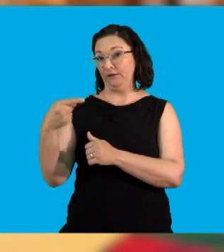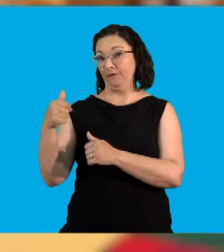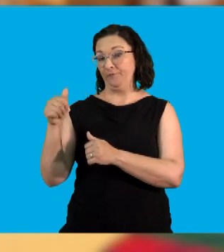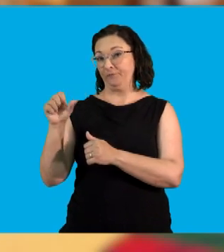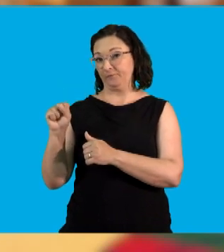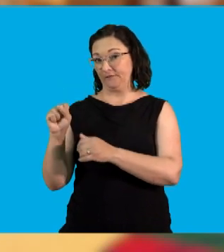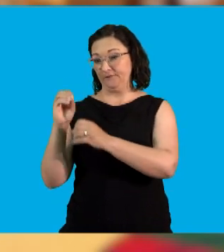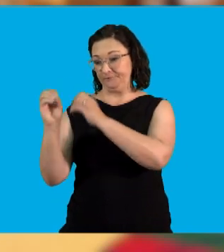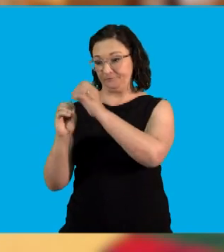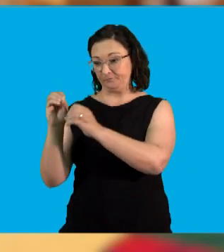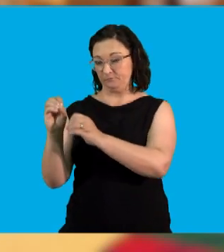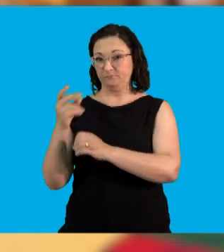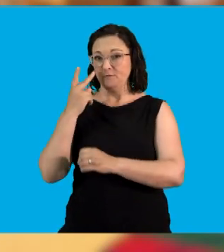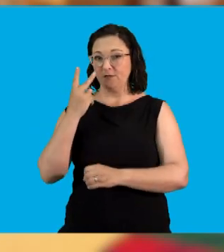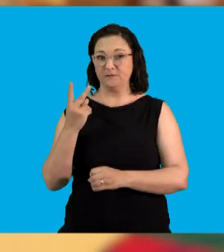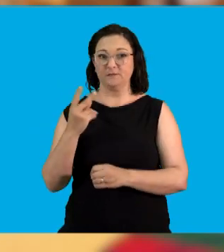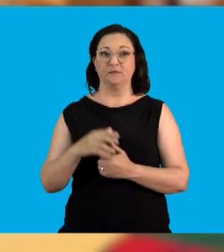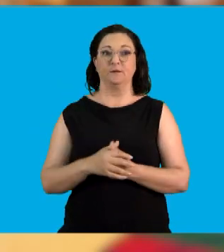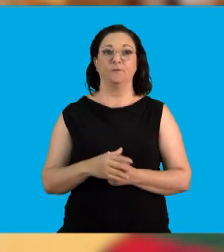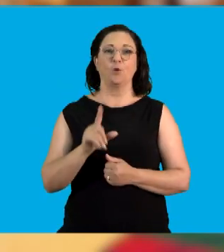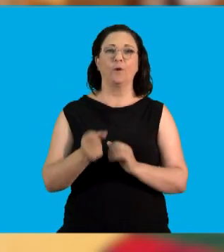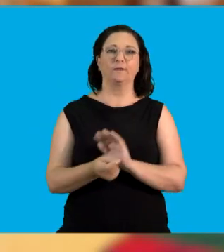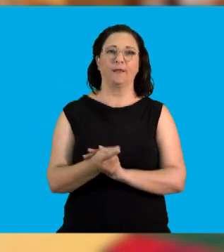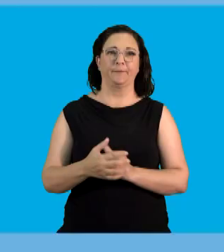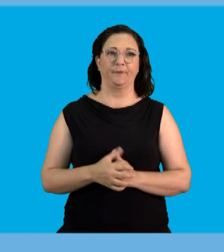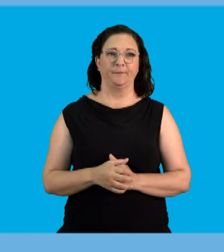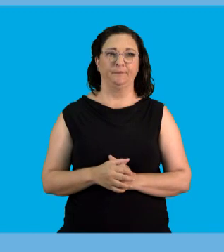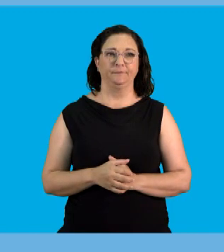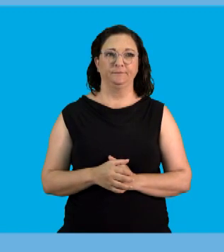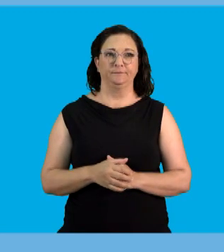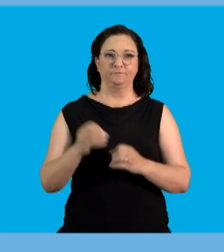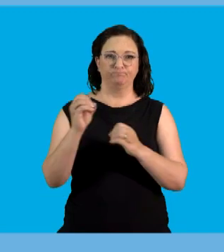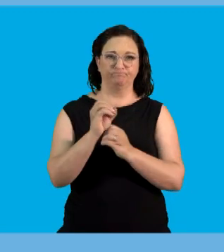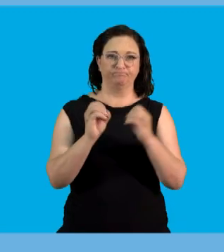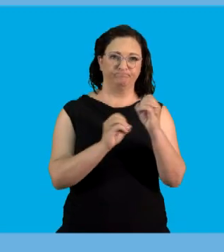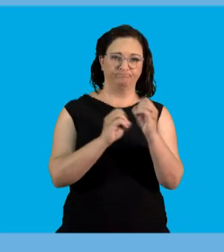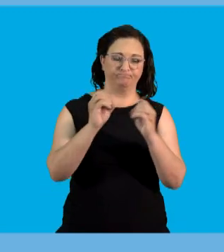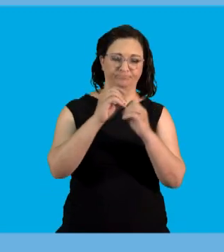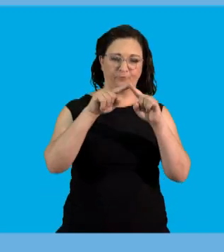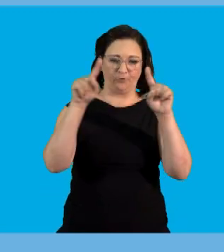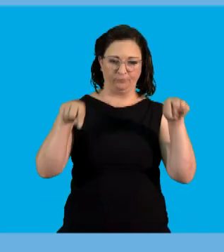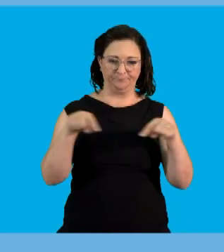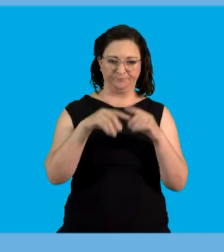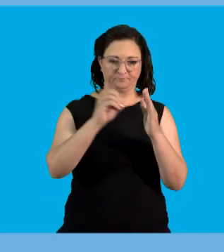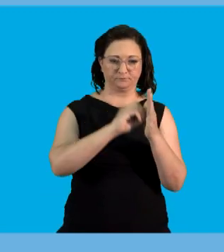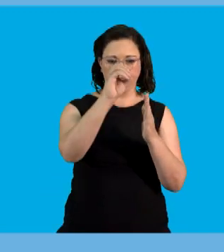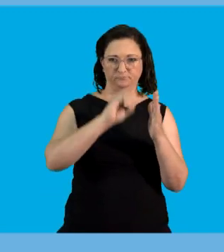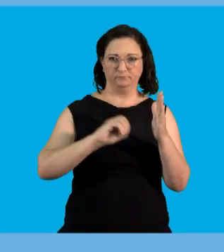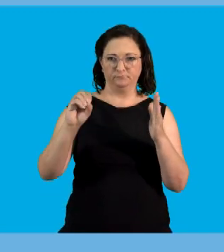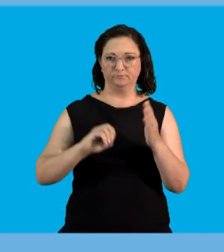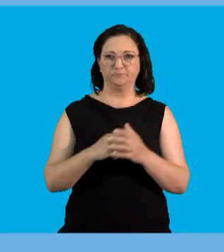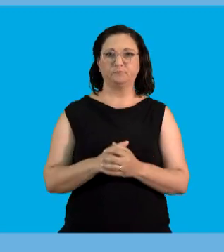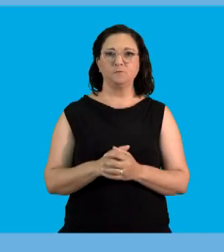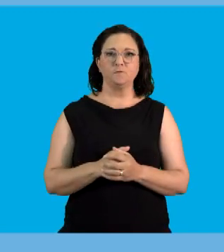happening in those two pictures when referring to the collision of particles with the wall of the container. So we know